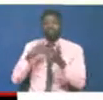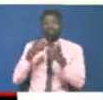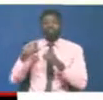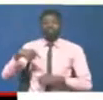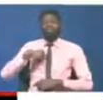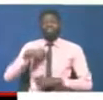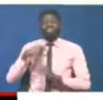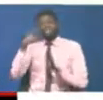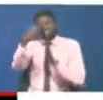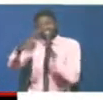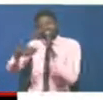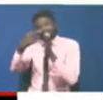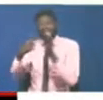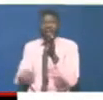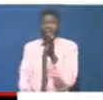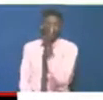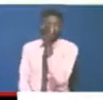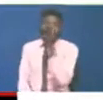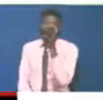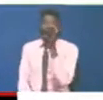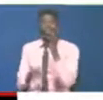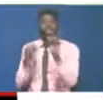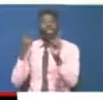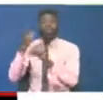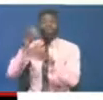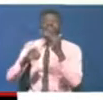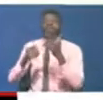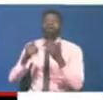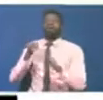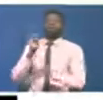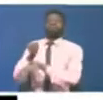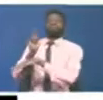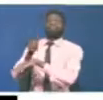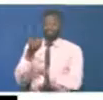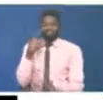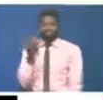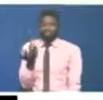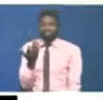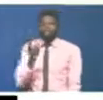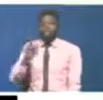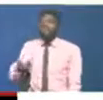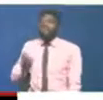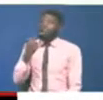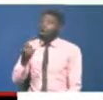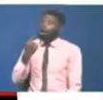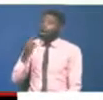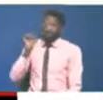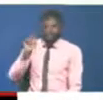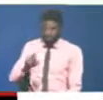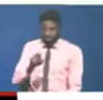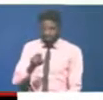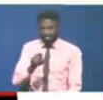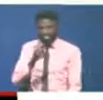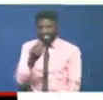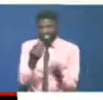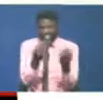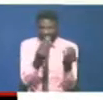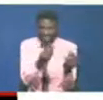purporting to discipline them to comply with their treatment regimen. Mm-hmm. Those are very simple but